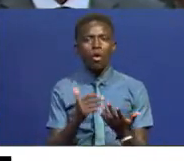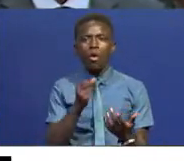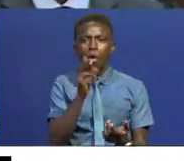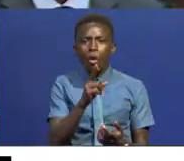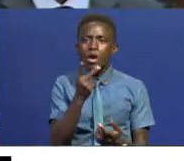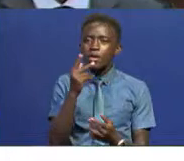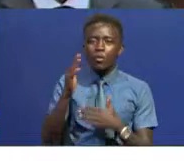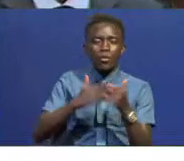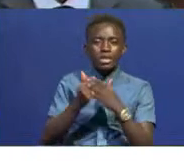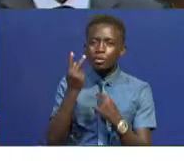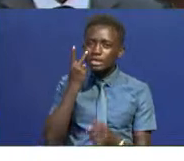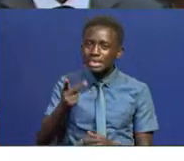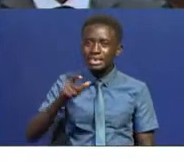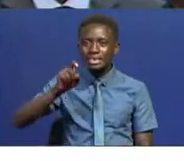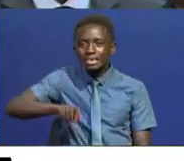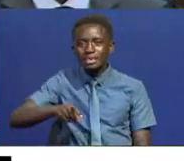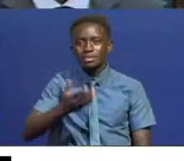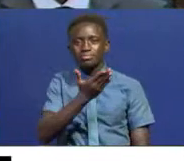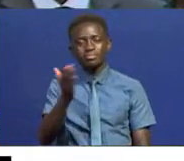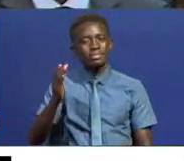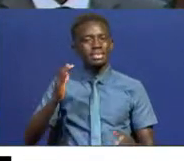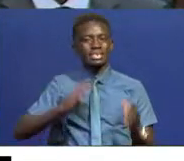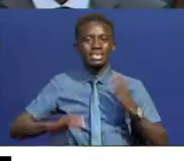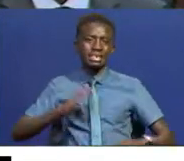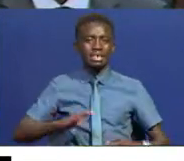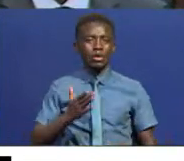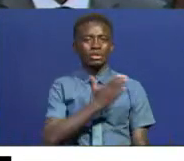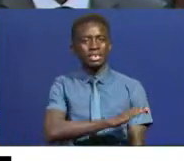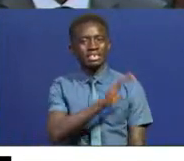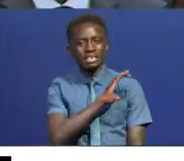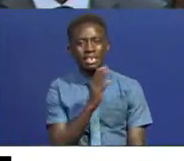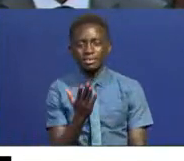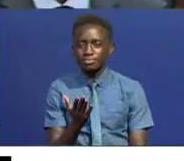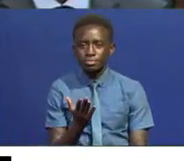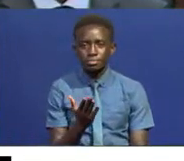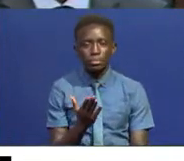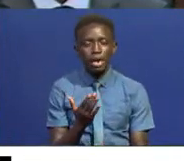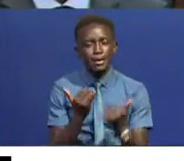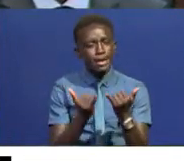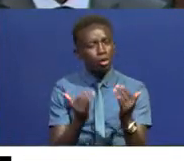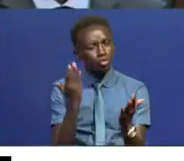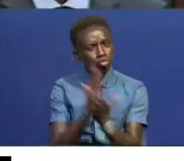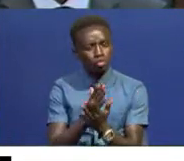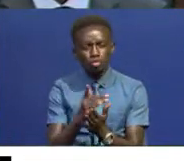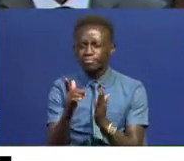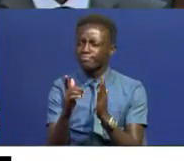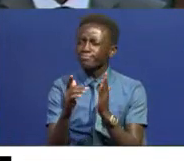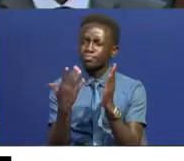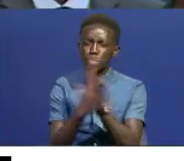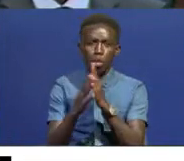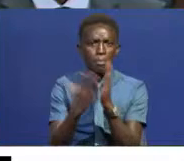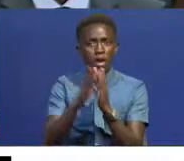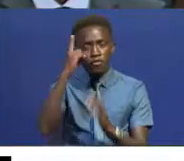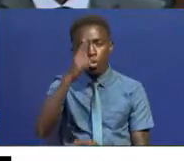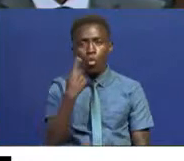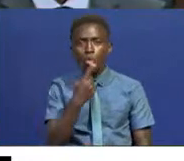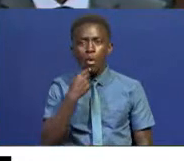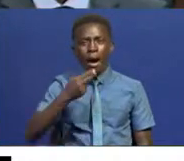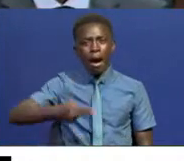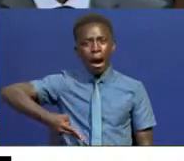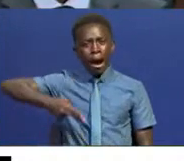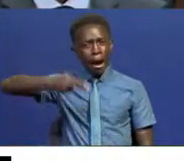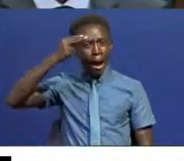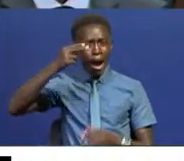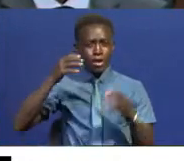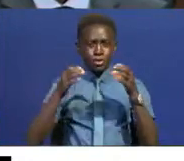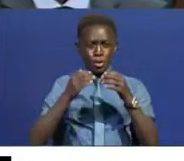citizens. It is a tragedy for highly educated professionals to make unreasonable